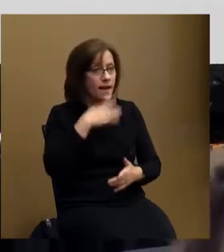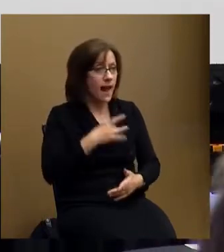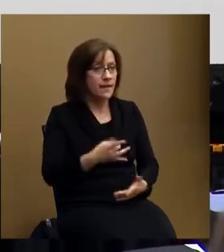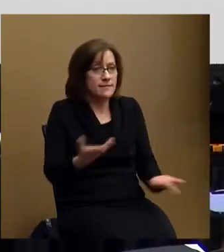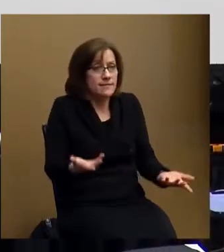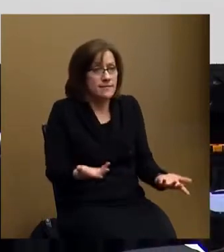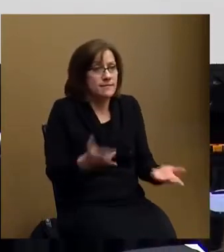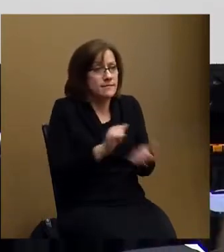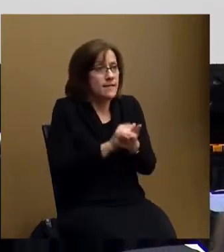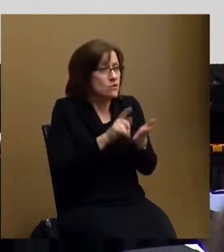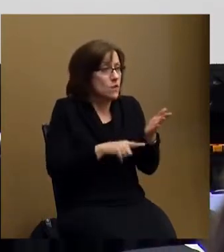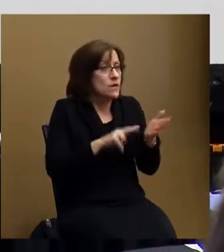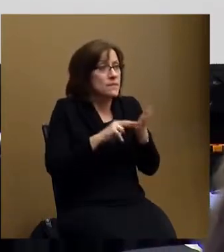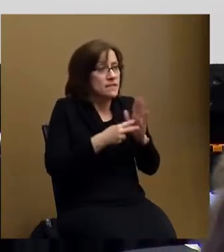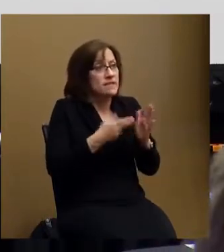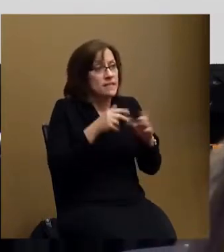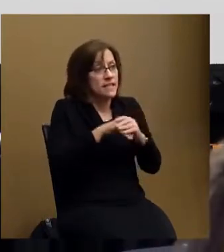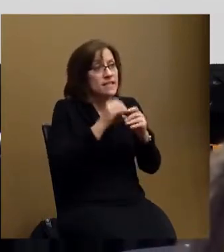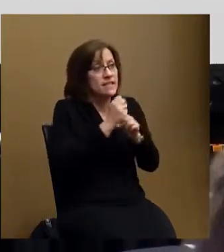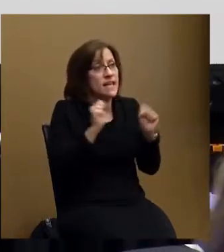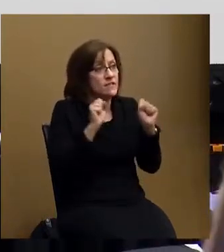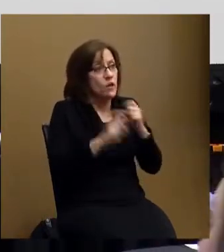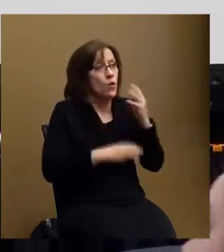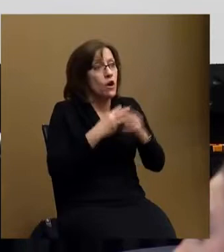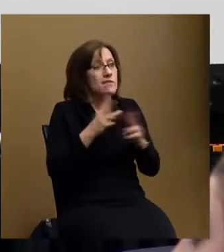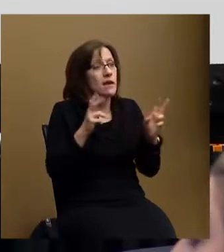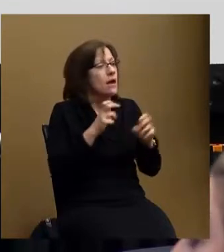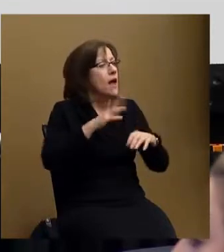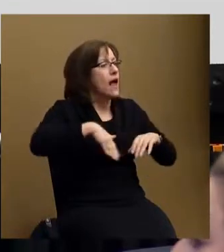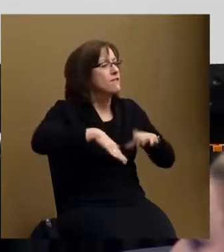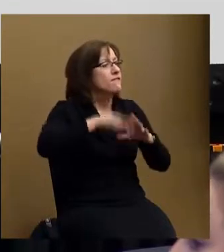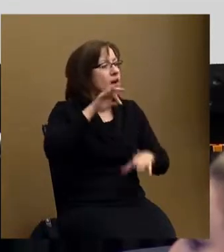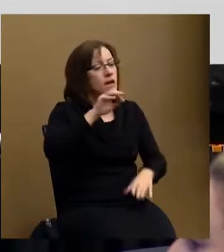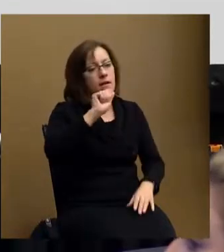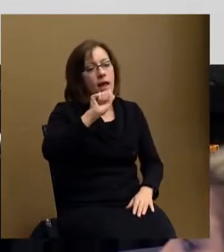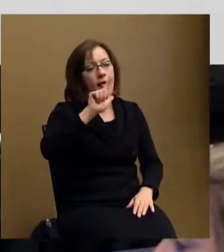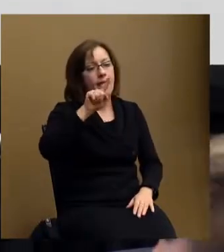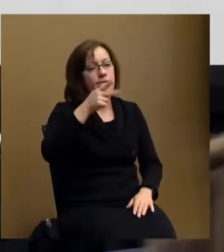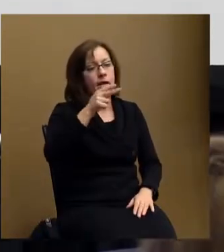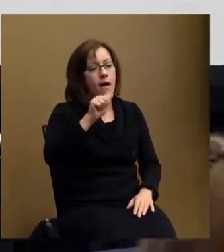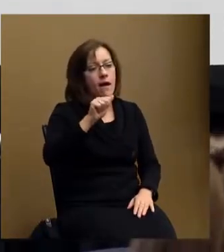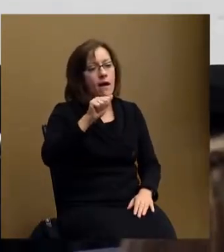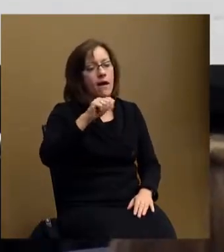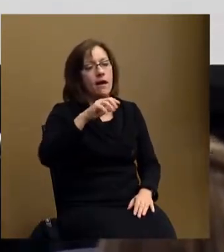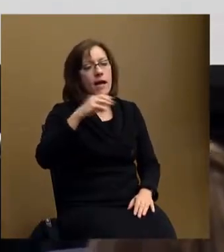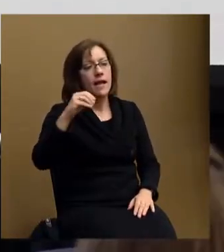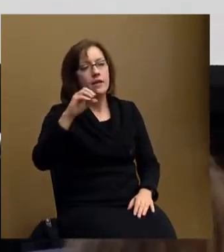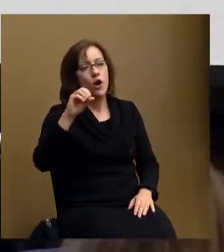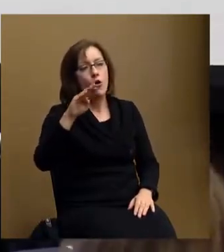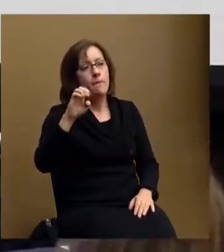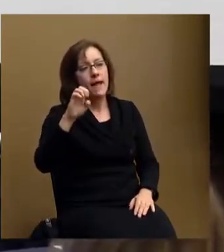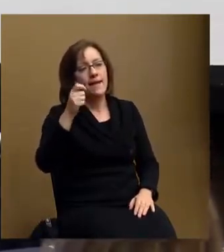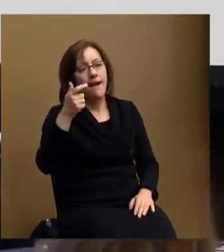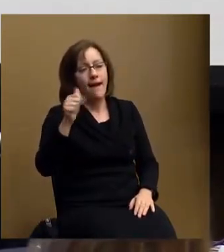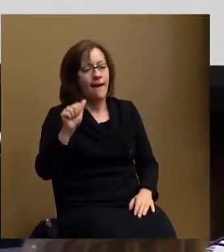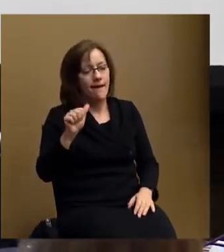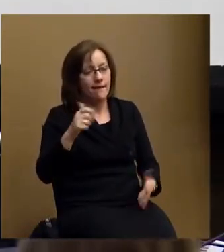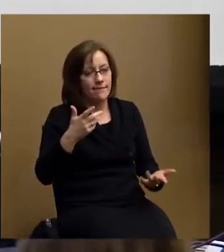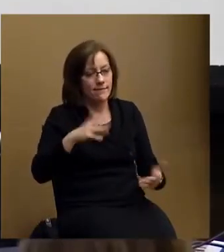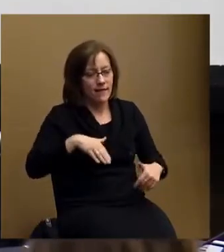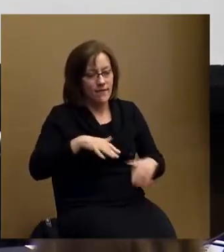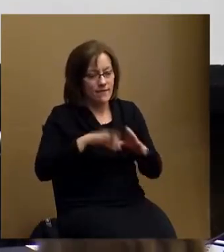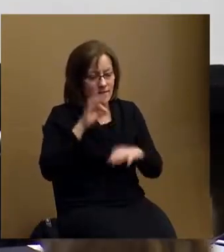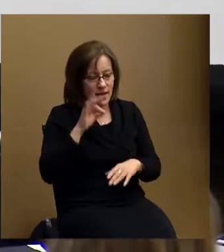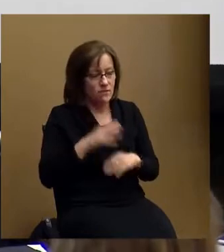That's what that means in the Stacy world. Yes. So have you tried everything? Do you feel like you've tried everything?